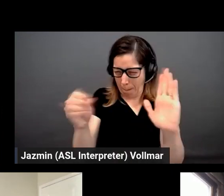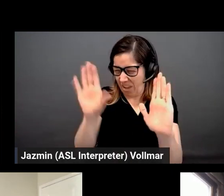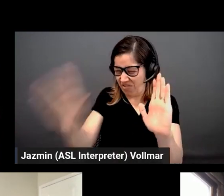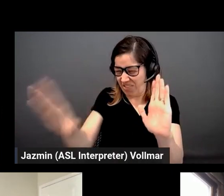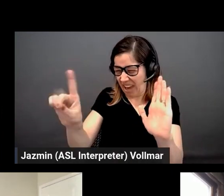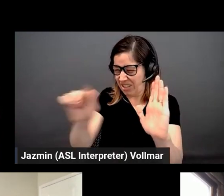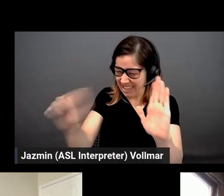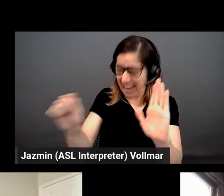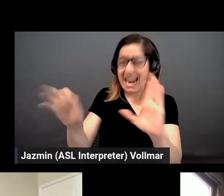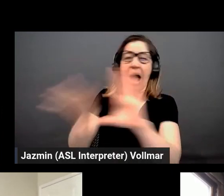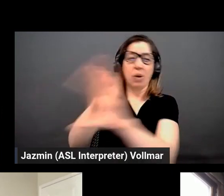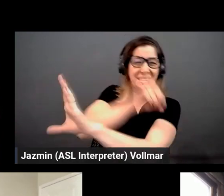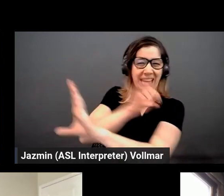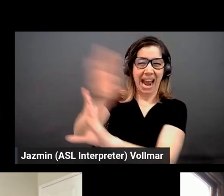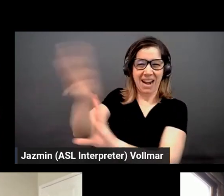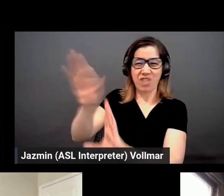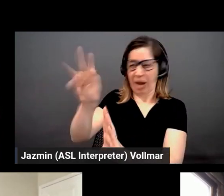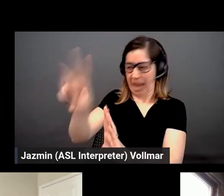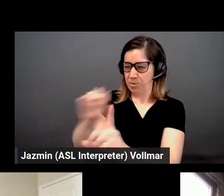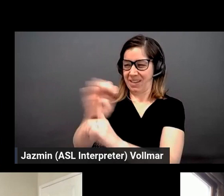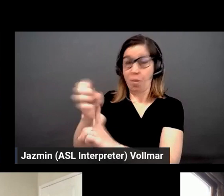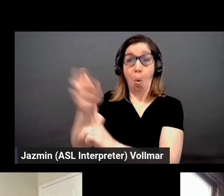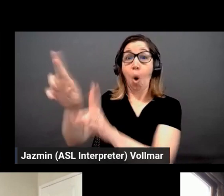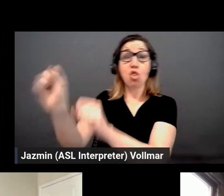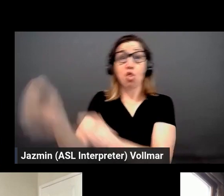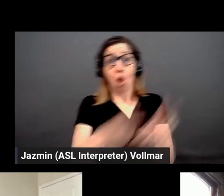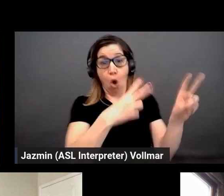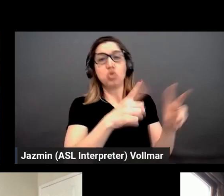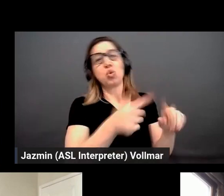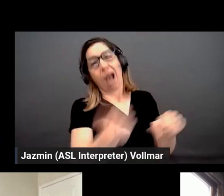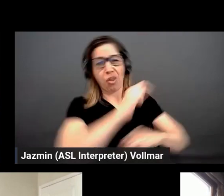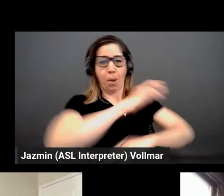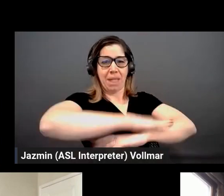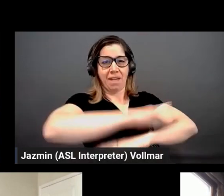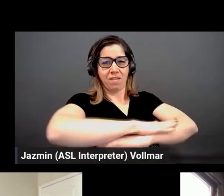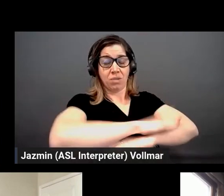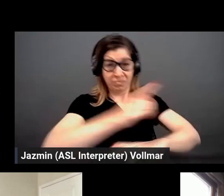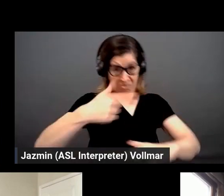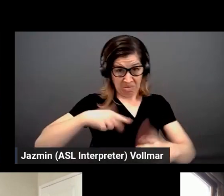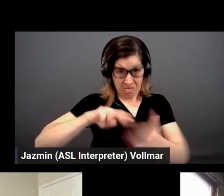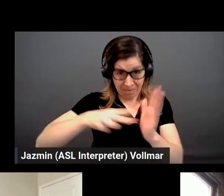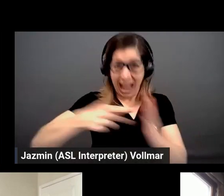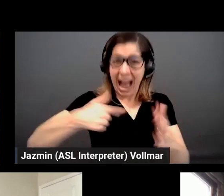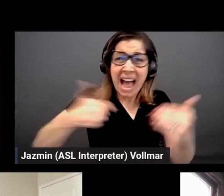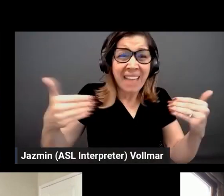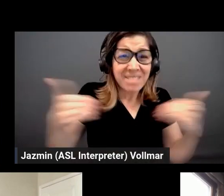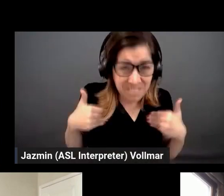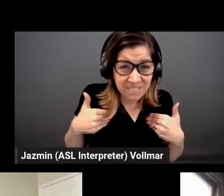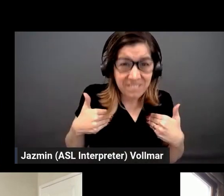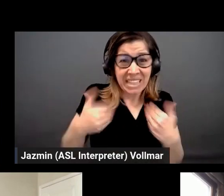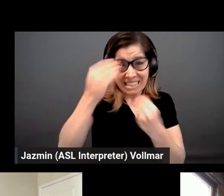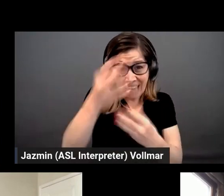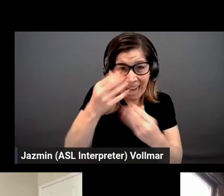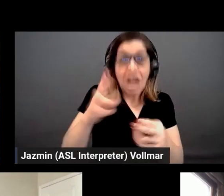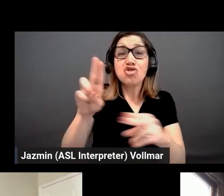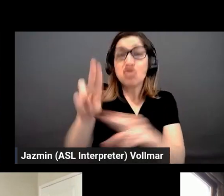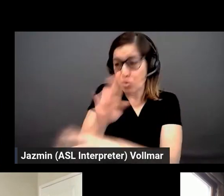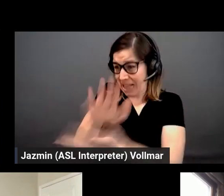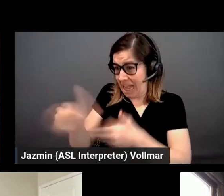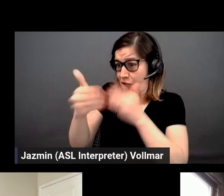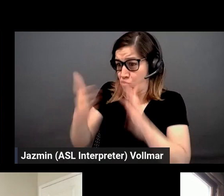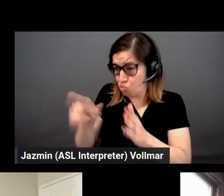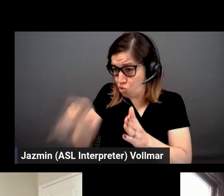of their AWS environment or load it into another platform. So I can take existing data and use clean rooms to be able